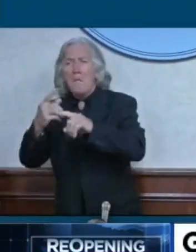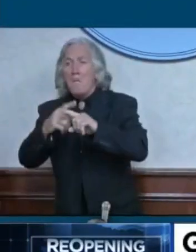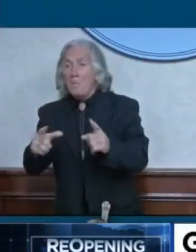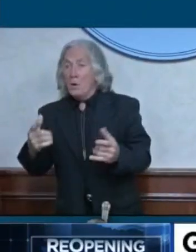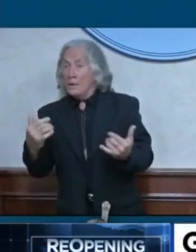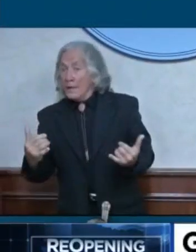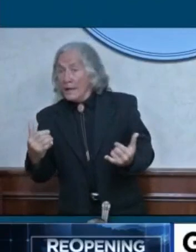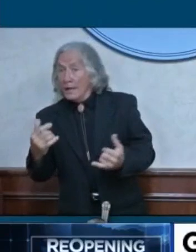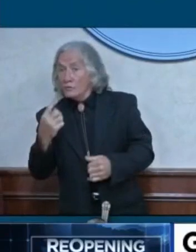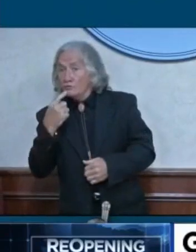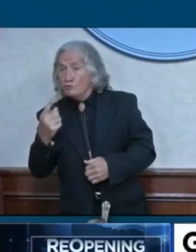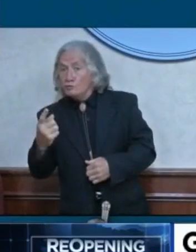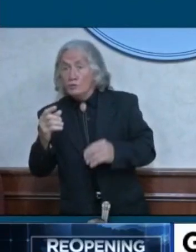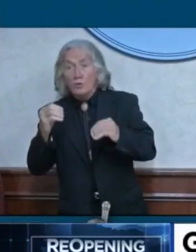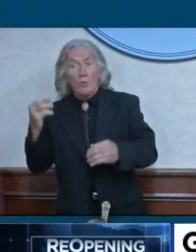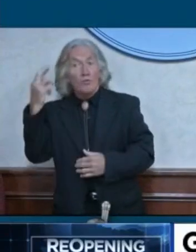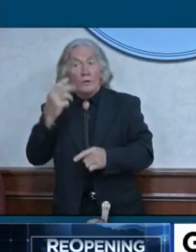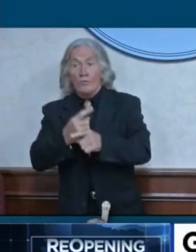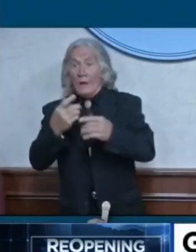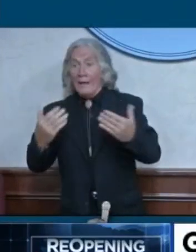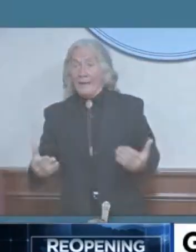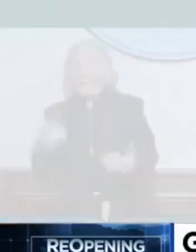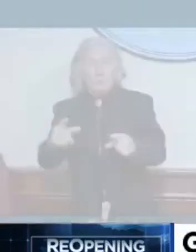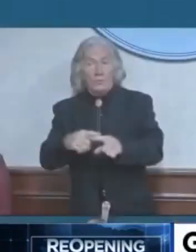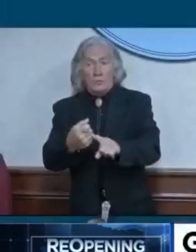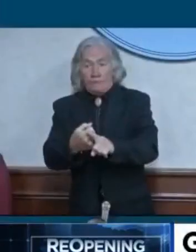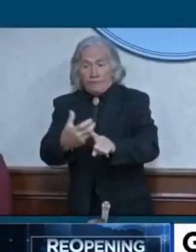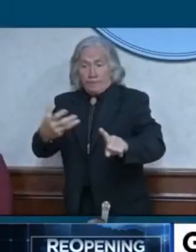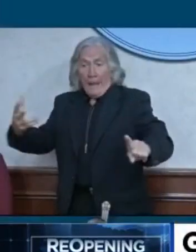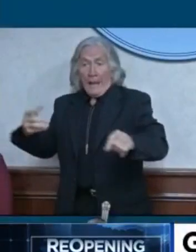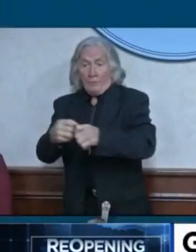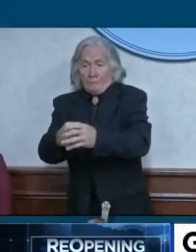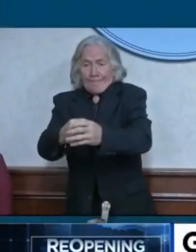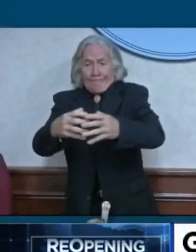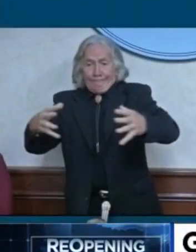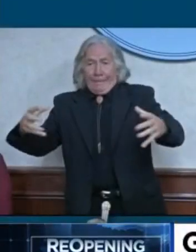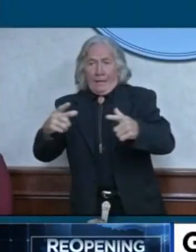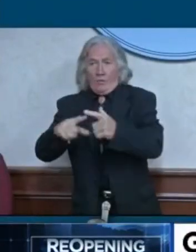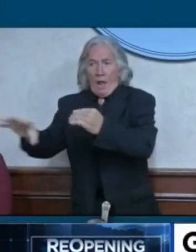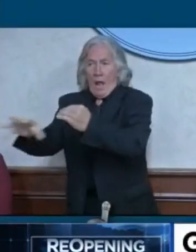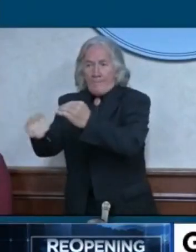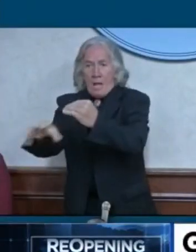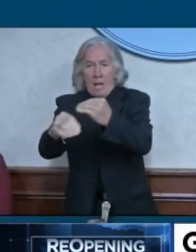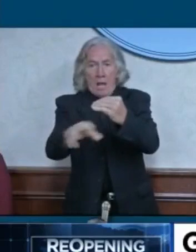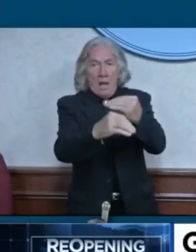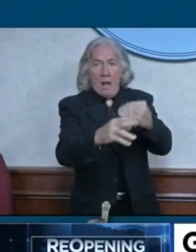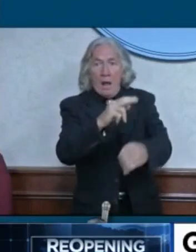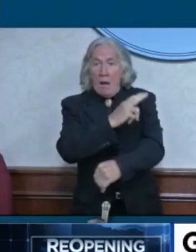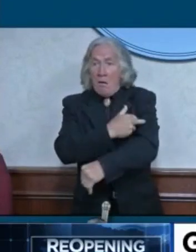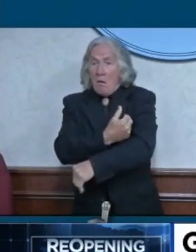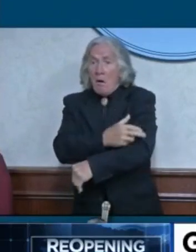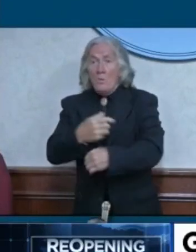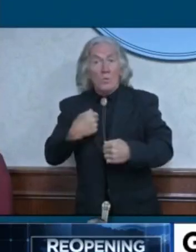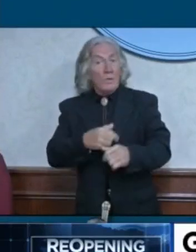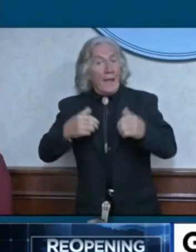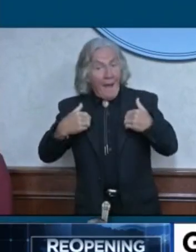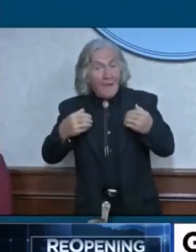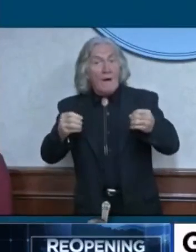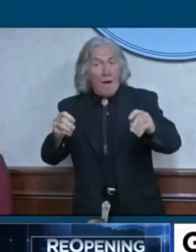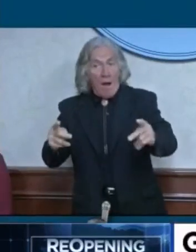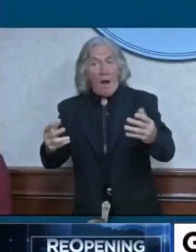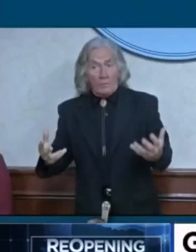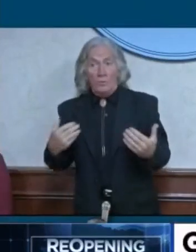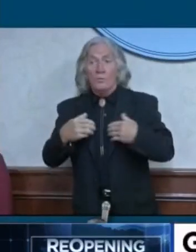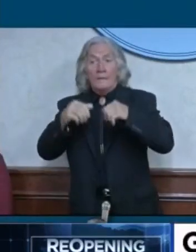as shown today, there is no reason right now to be alarmed. There are thousands of hospital beds that are available as we speak right now.